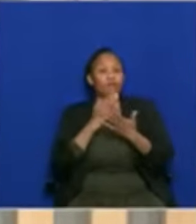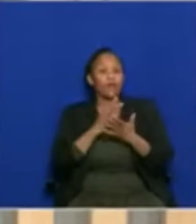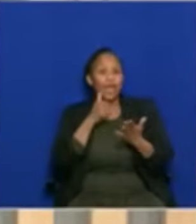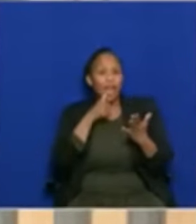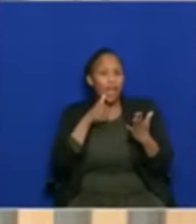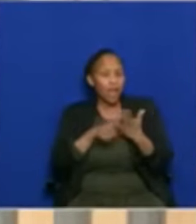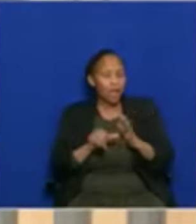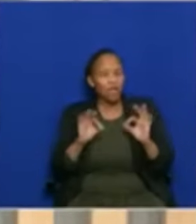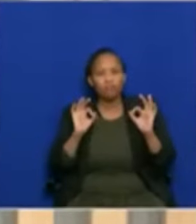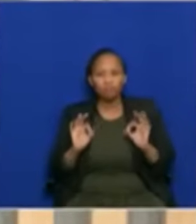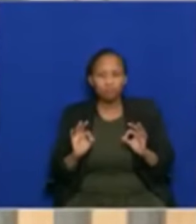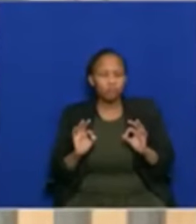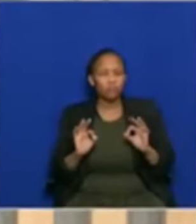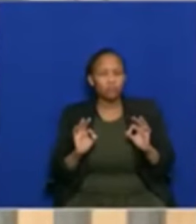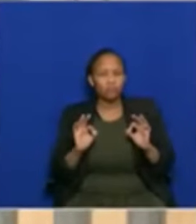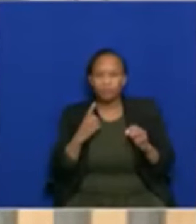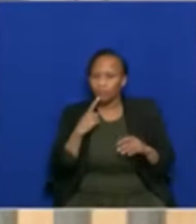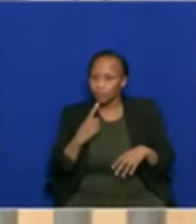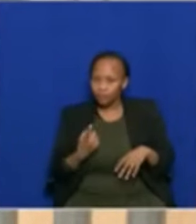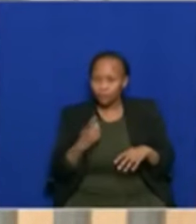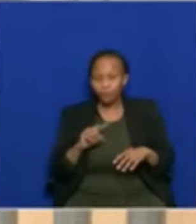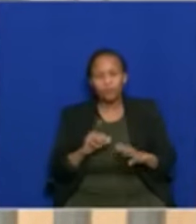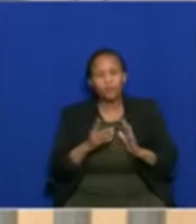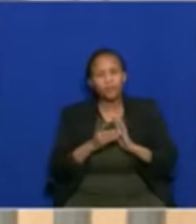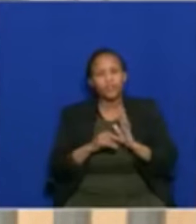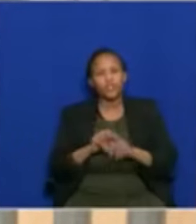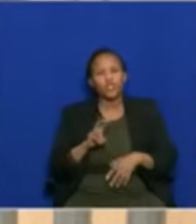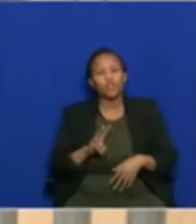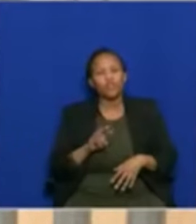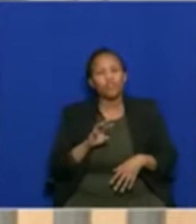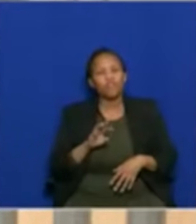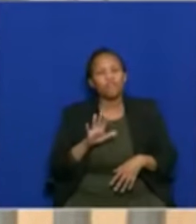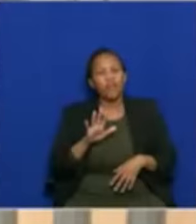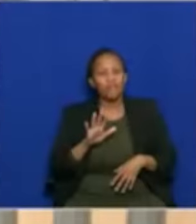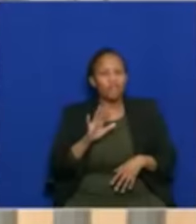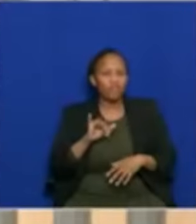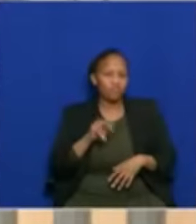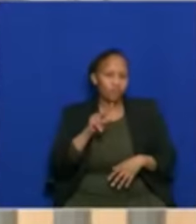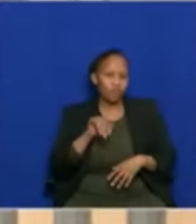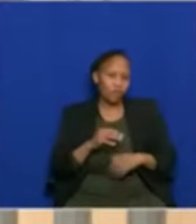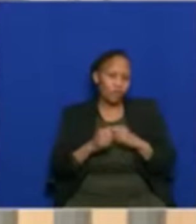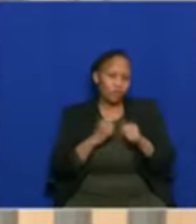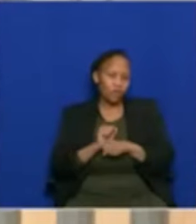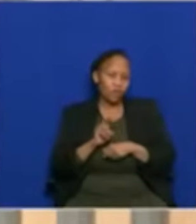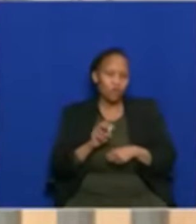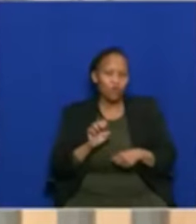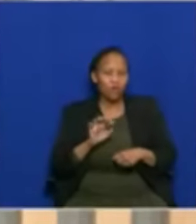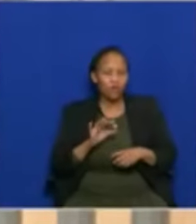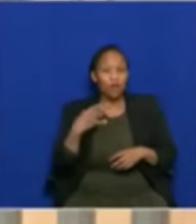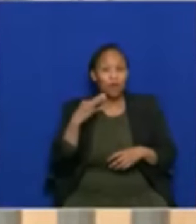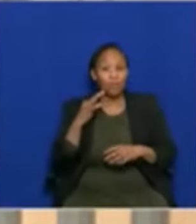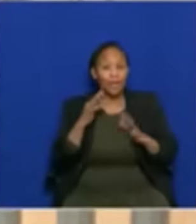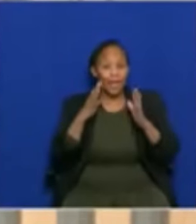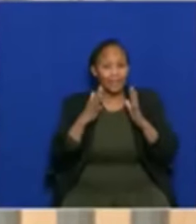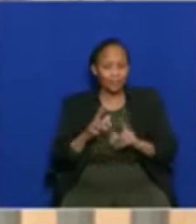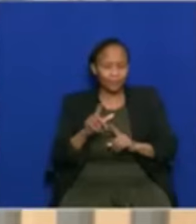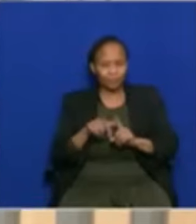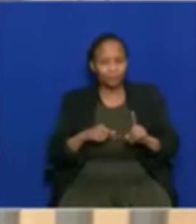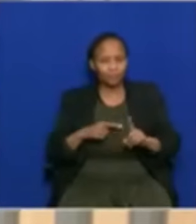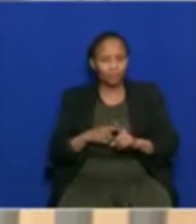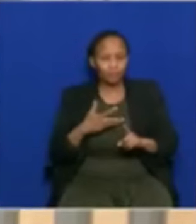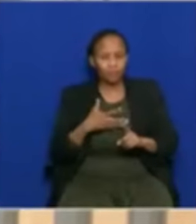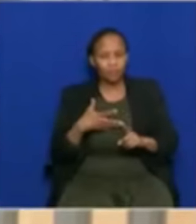25th July 24, the applicant, Mrs. Mokwele, it's got an ID number